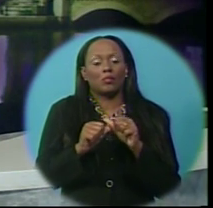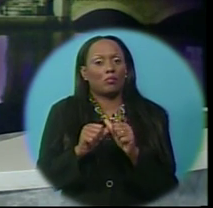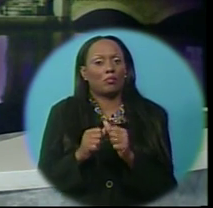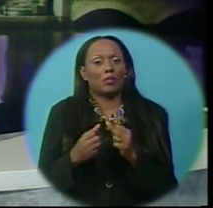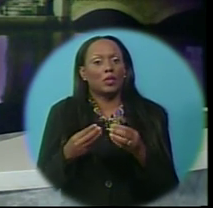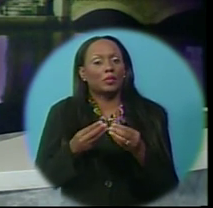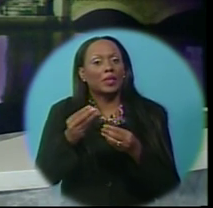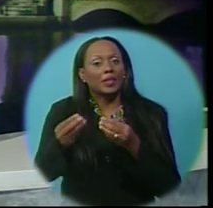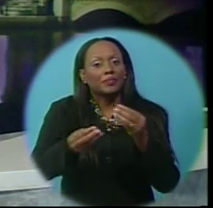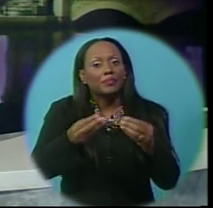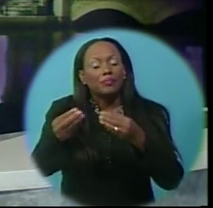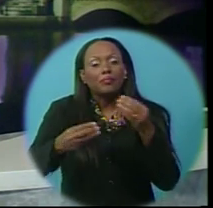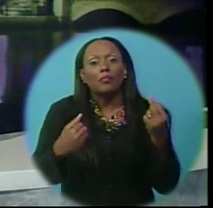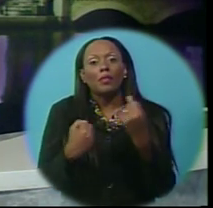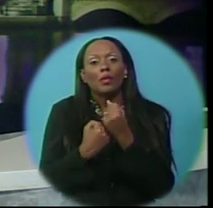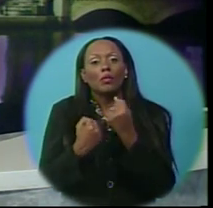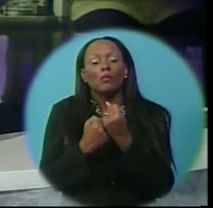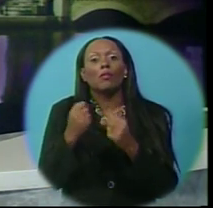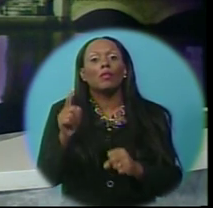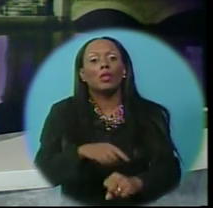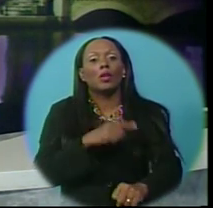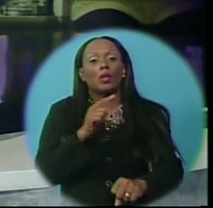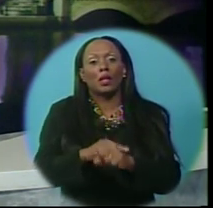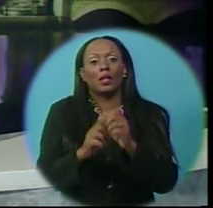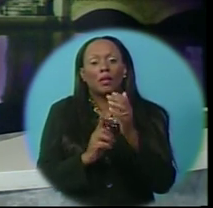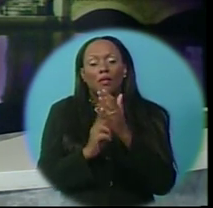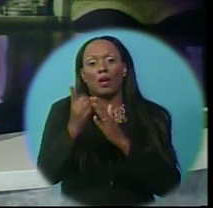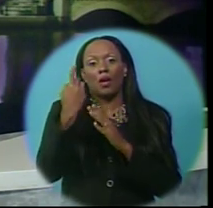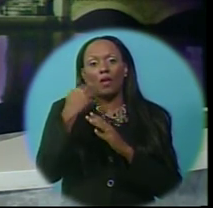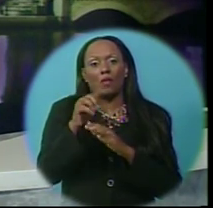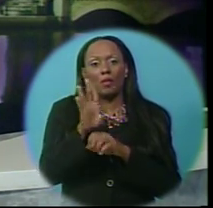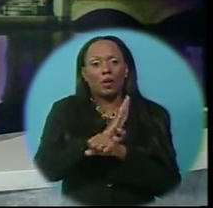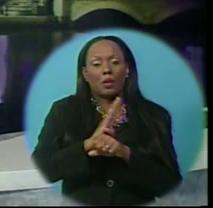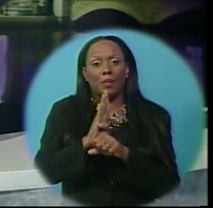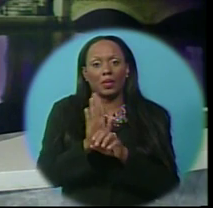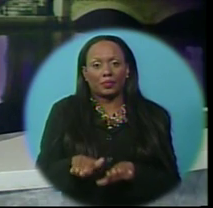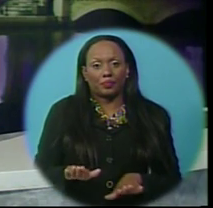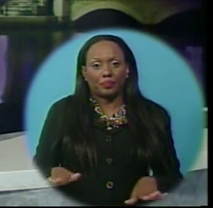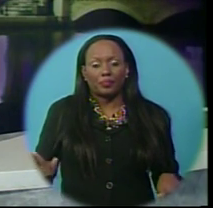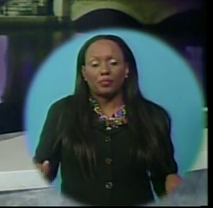says the club's continued contributions support the long-term development of the